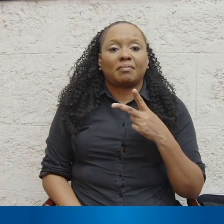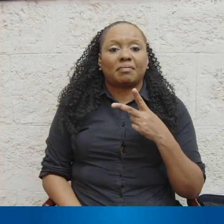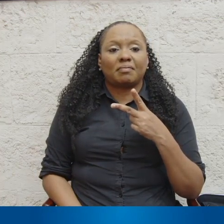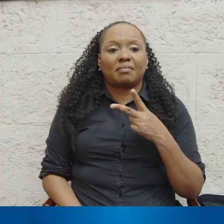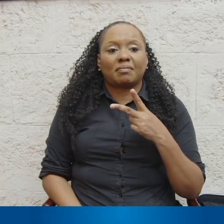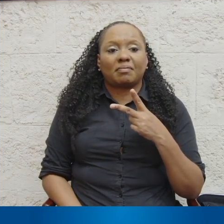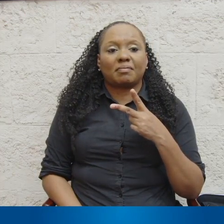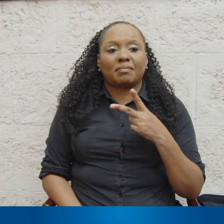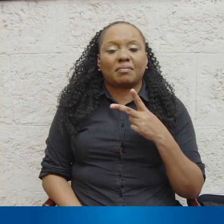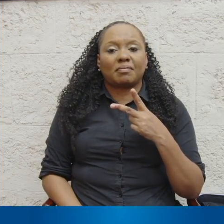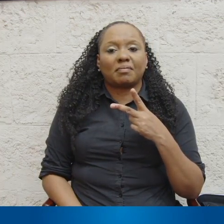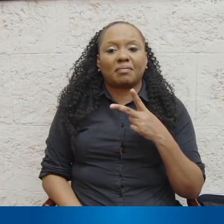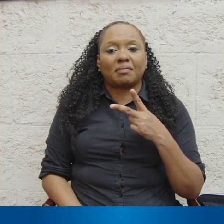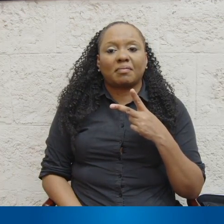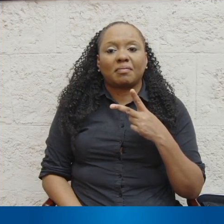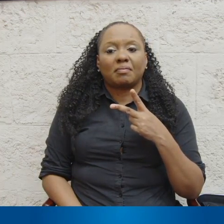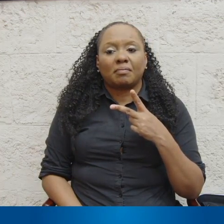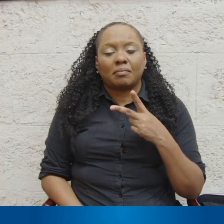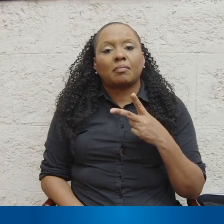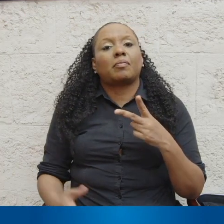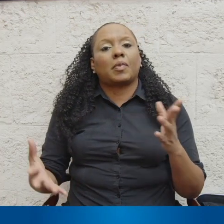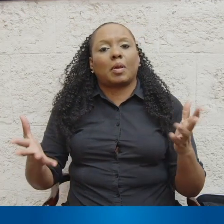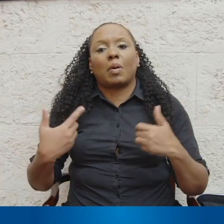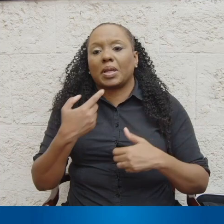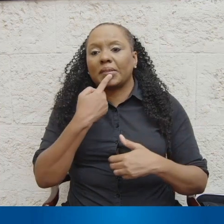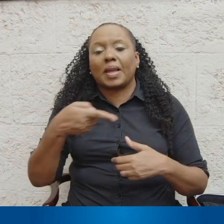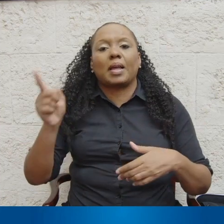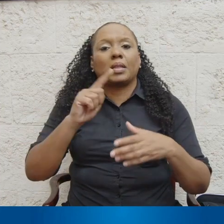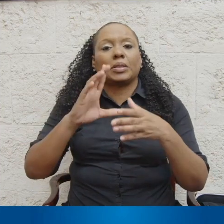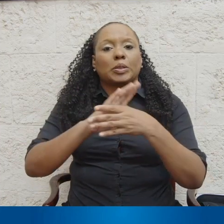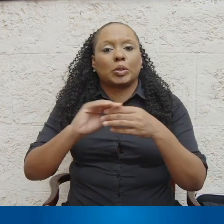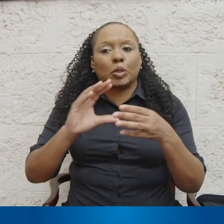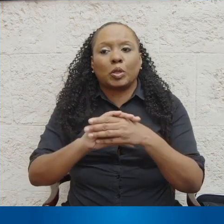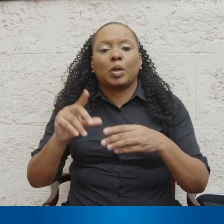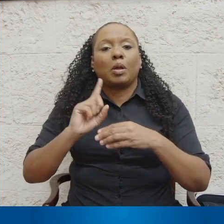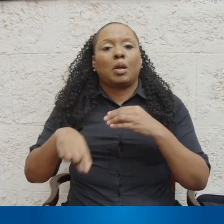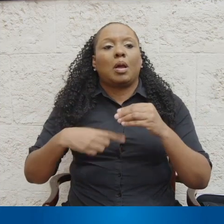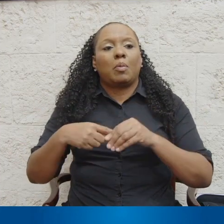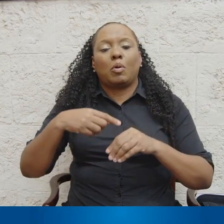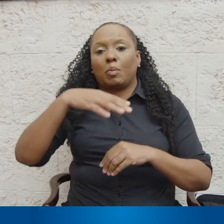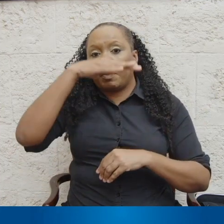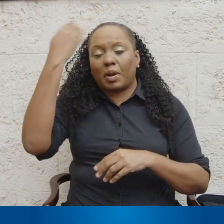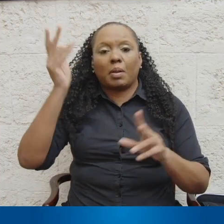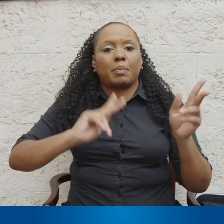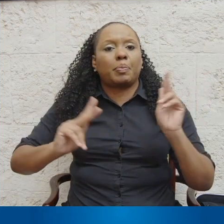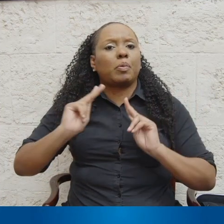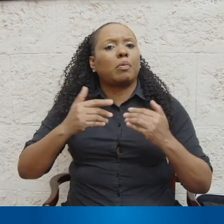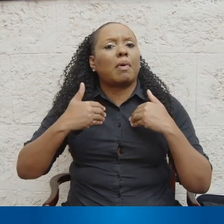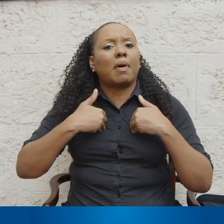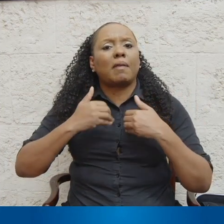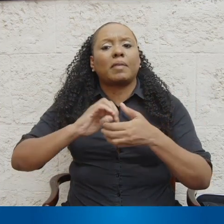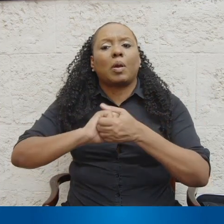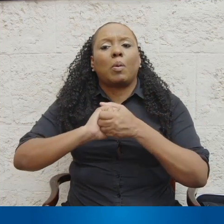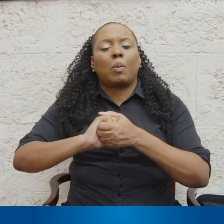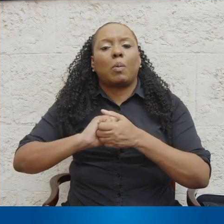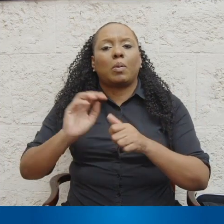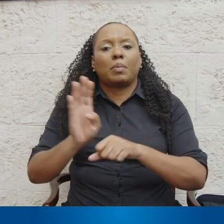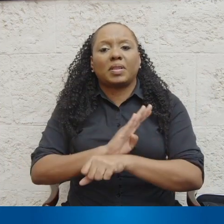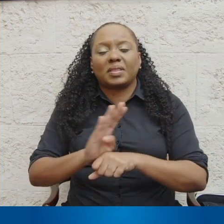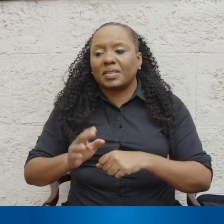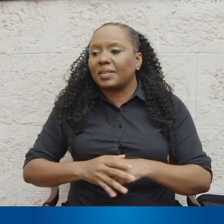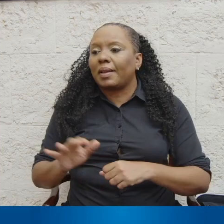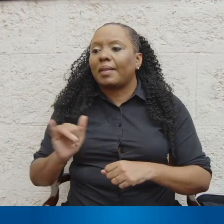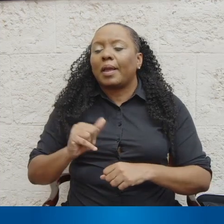the story of Black entrepreneurship and what that looks like, going into markets and finding those people who are doing the best cow heel